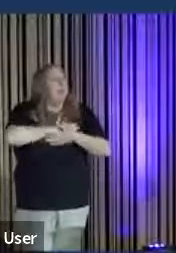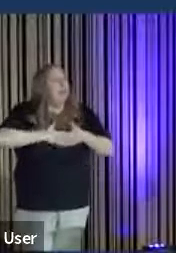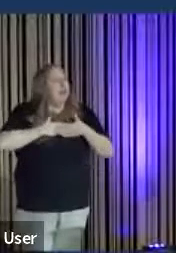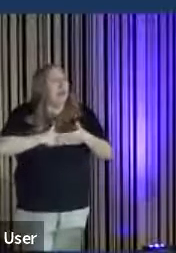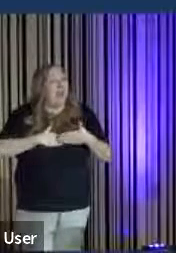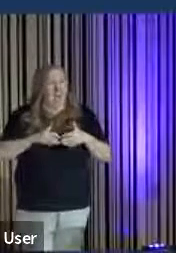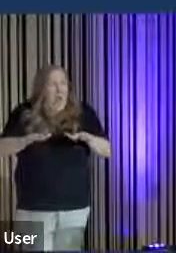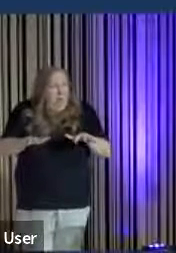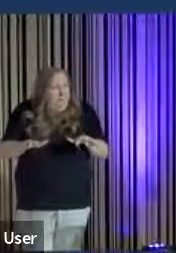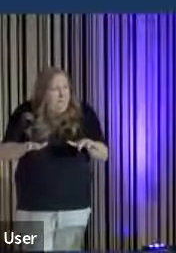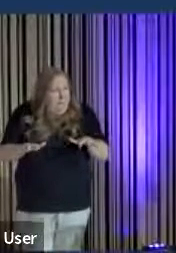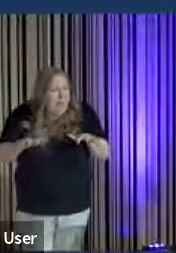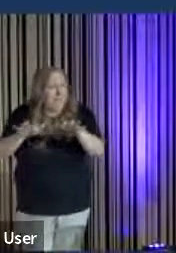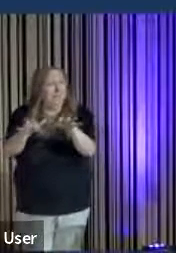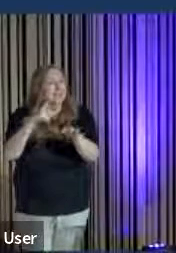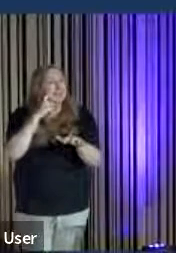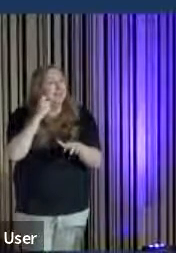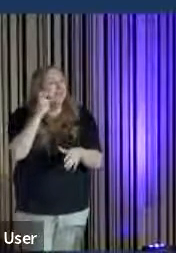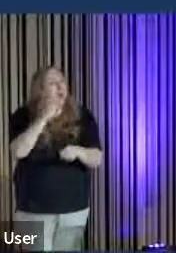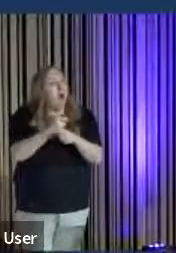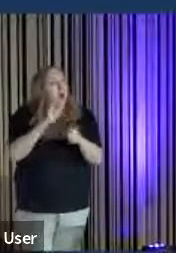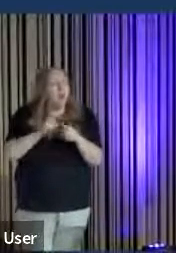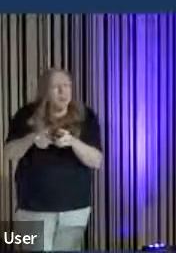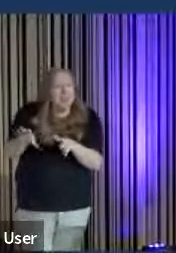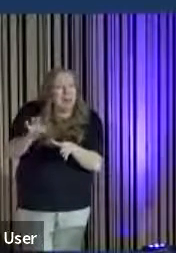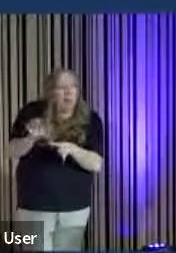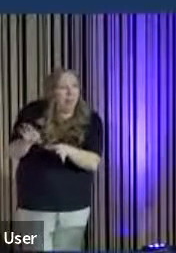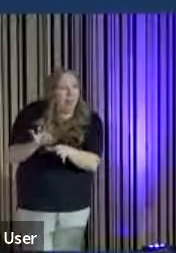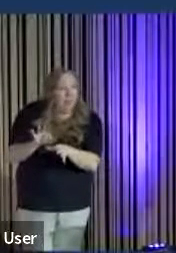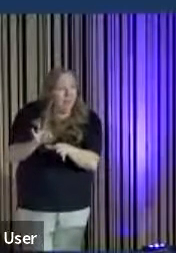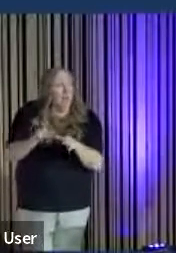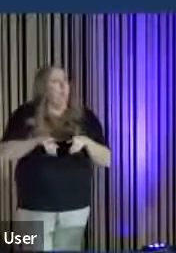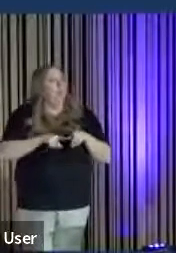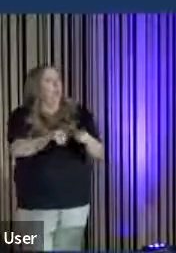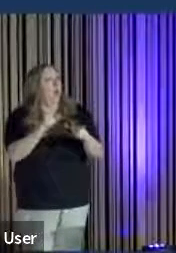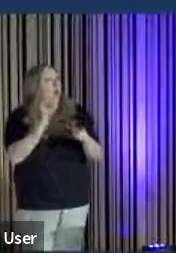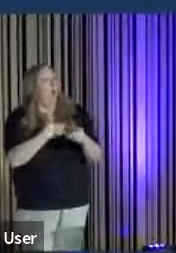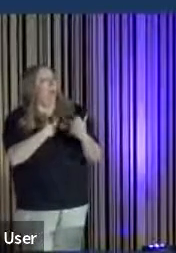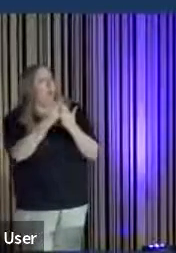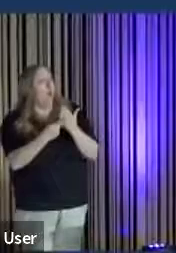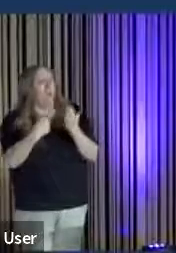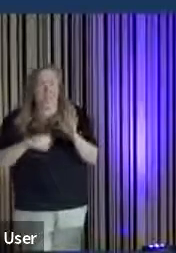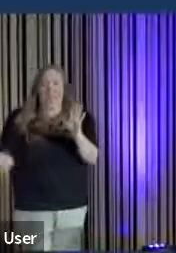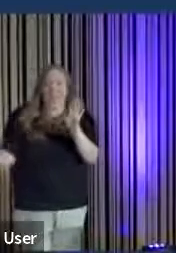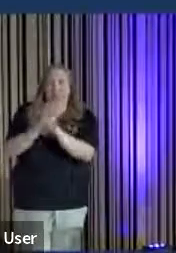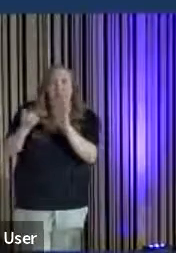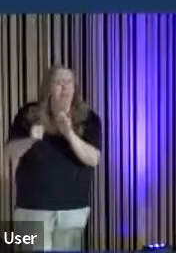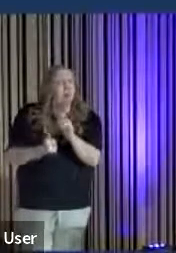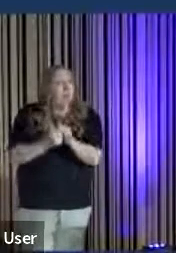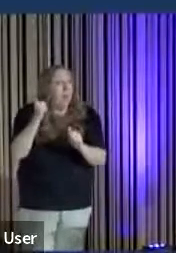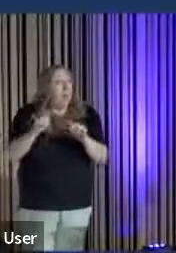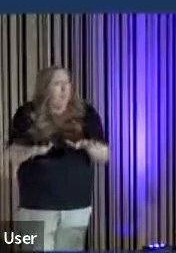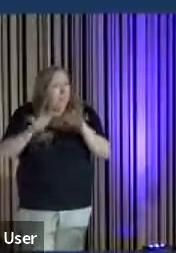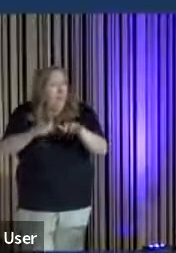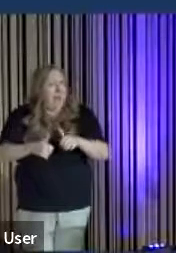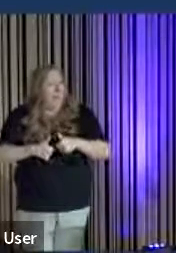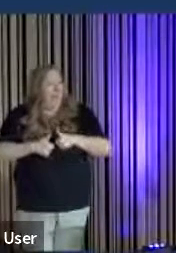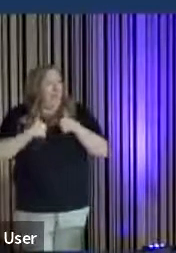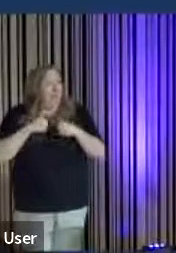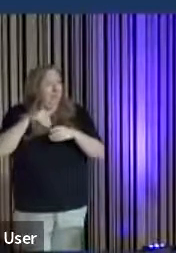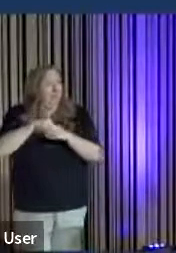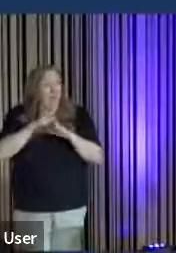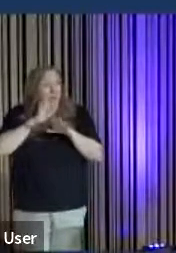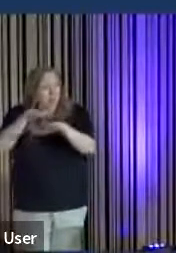to sample, and so on. But through our program, we identified the radiolarians as the most abundant organisms